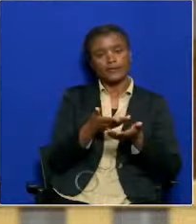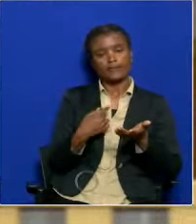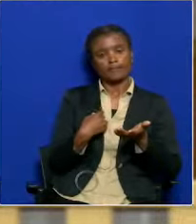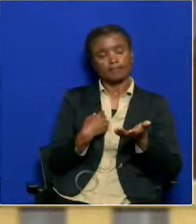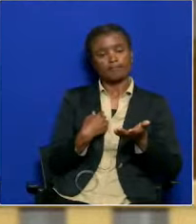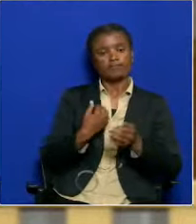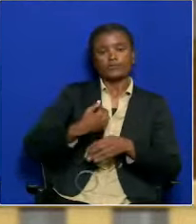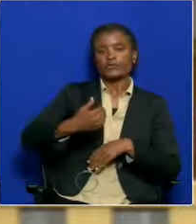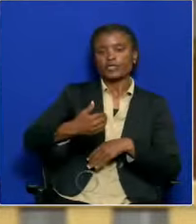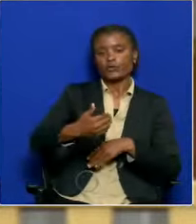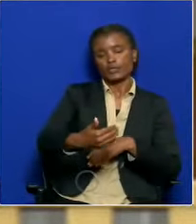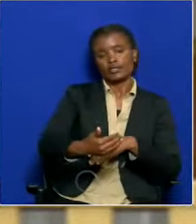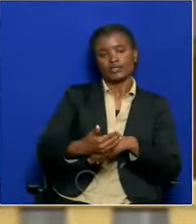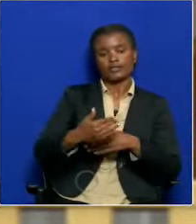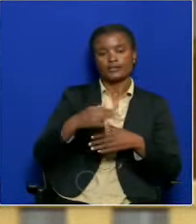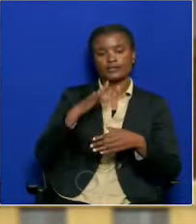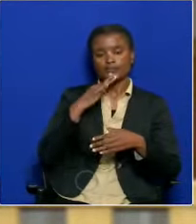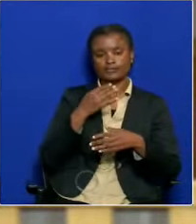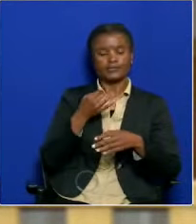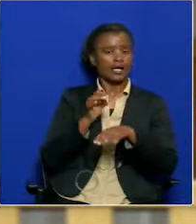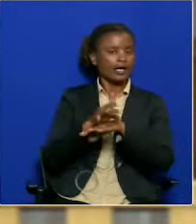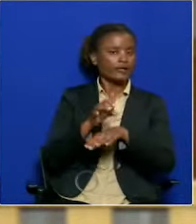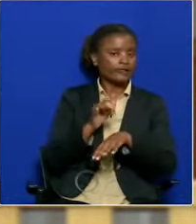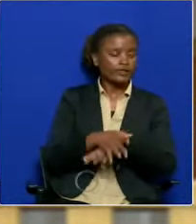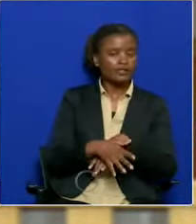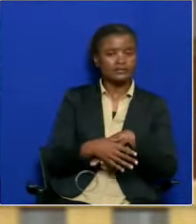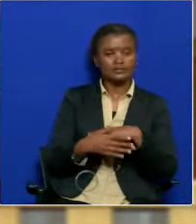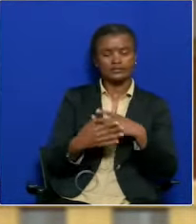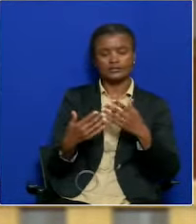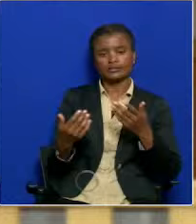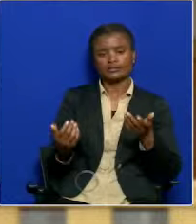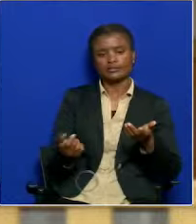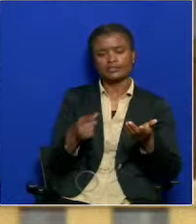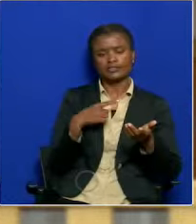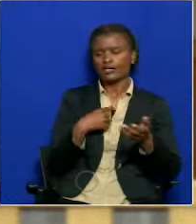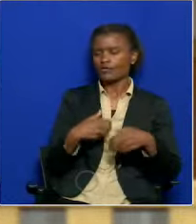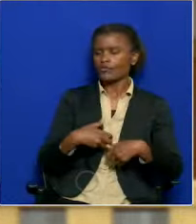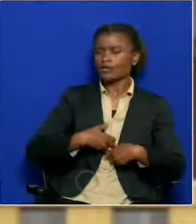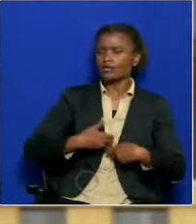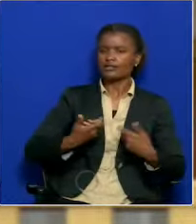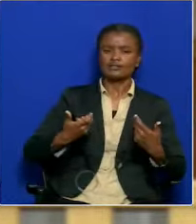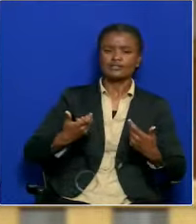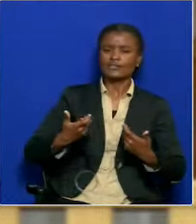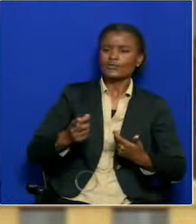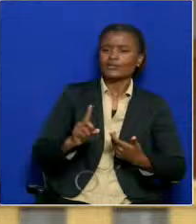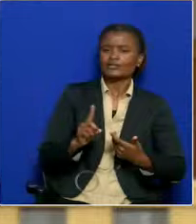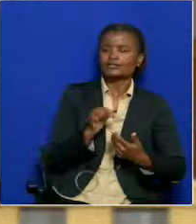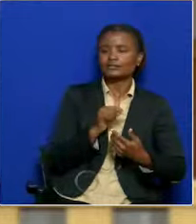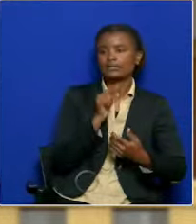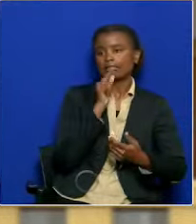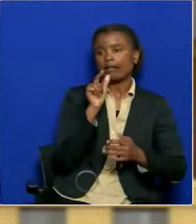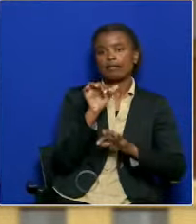You've given him advice. What would upset you that he tells people that you are his person?